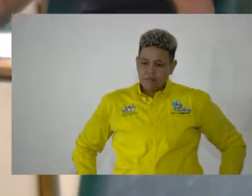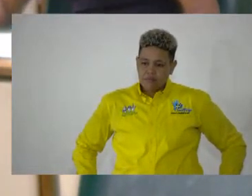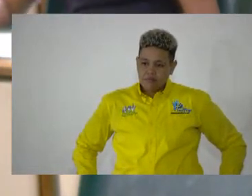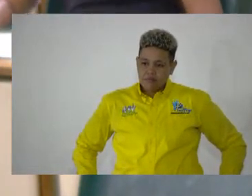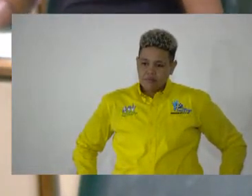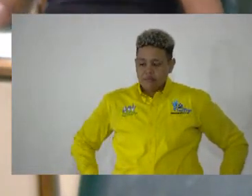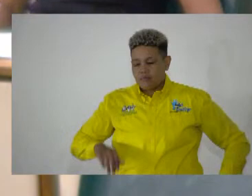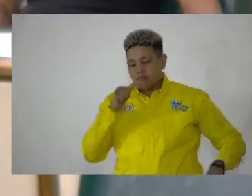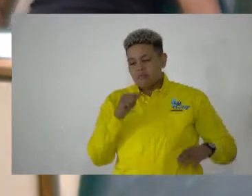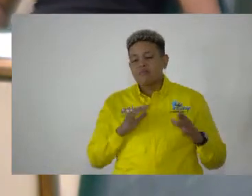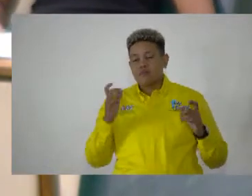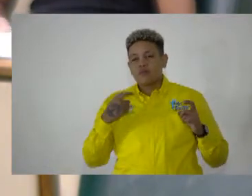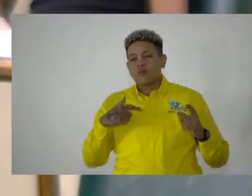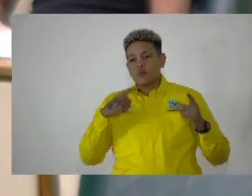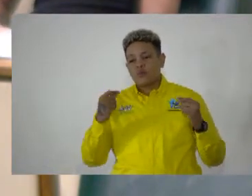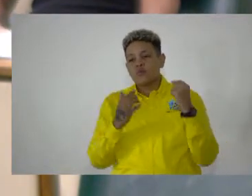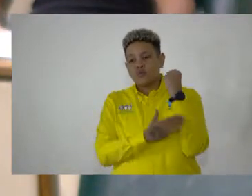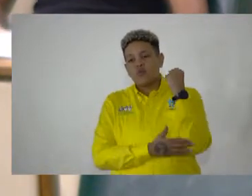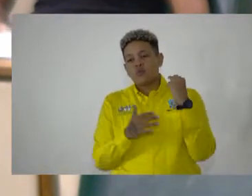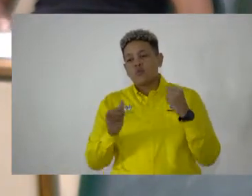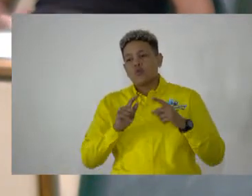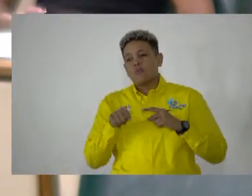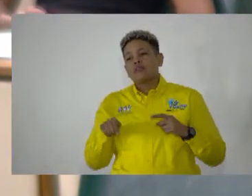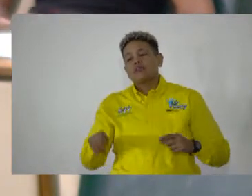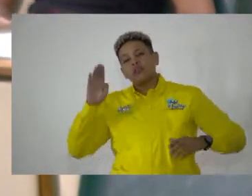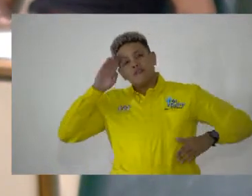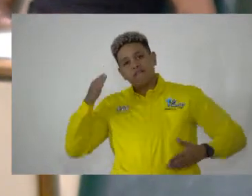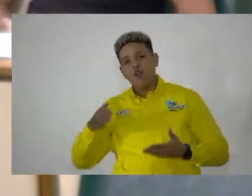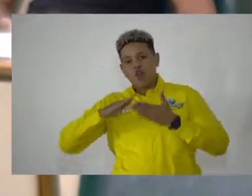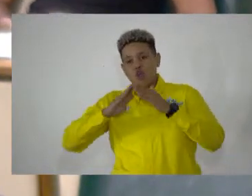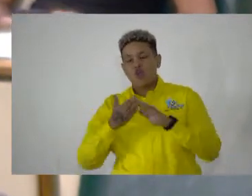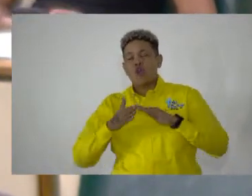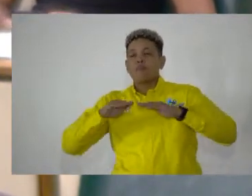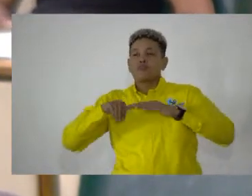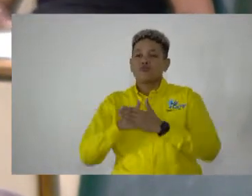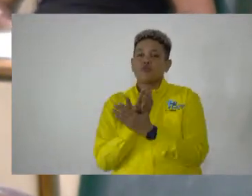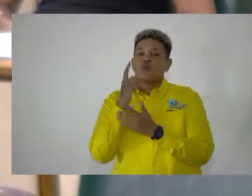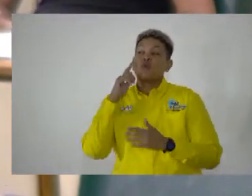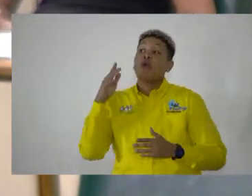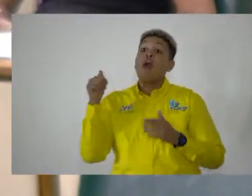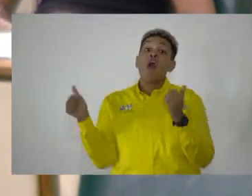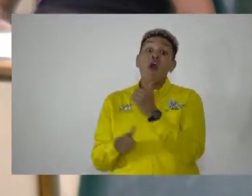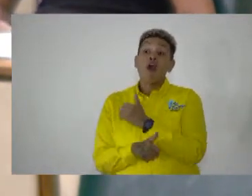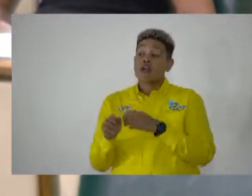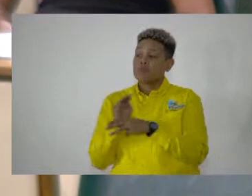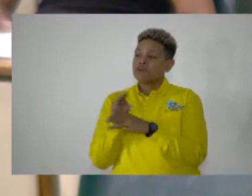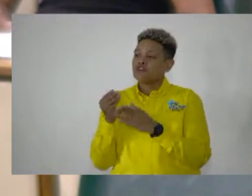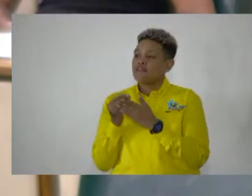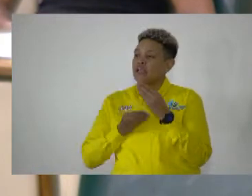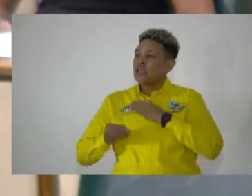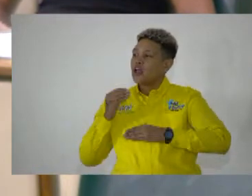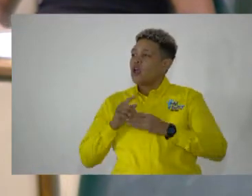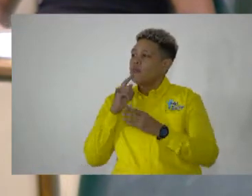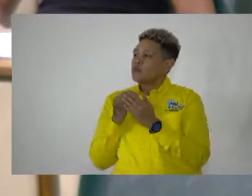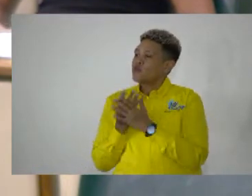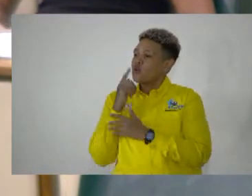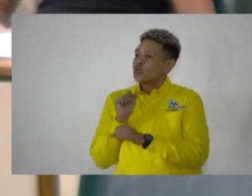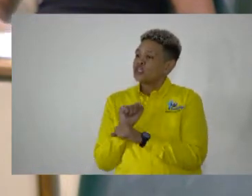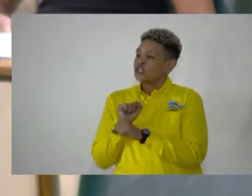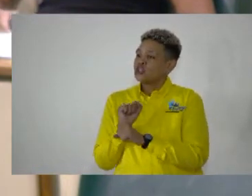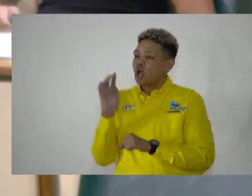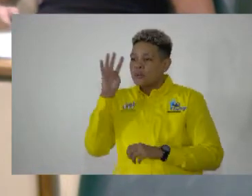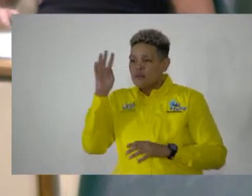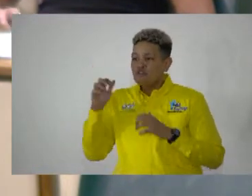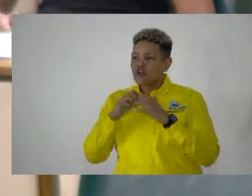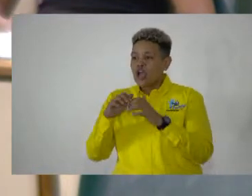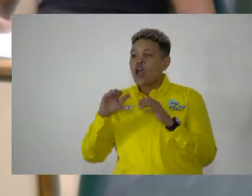no, we will do rural as well, but this one is under the Ministry of Economic Growth and Job Creation, under the Urban